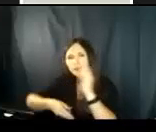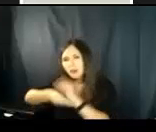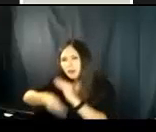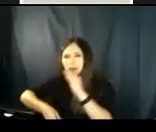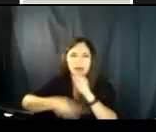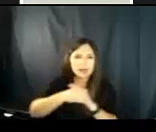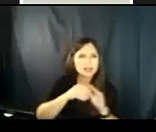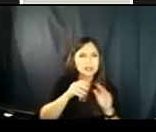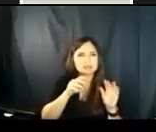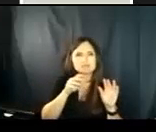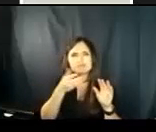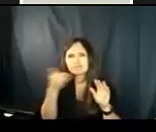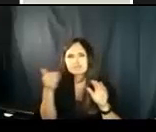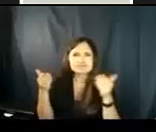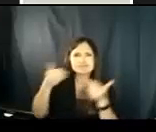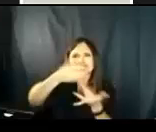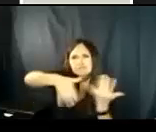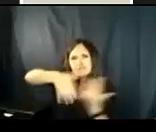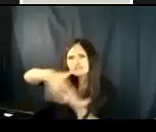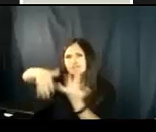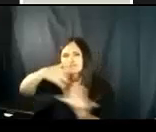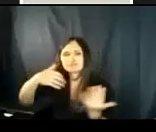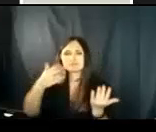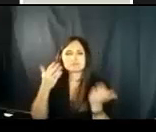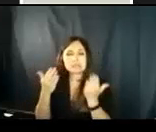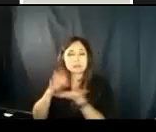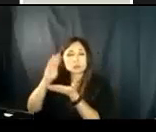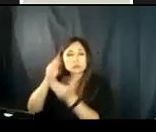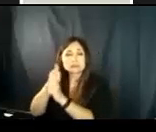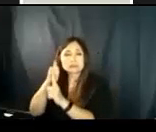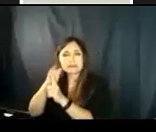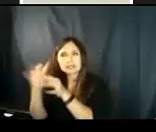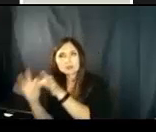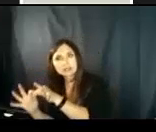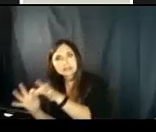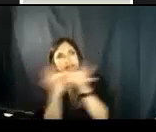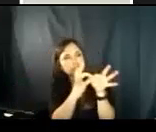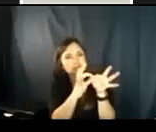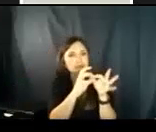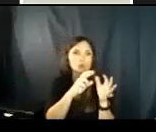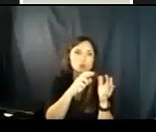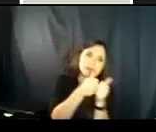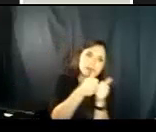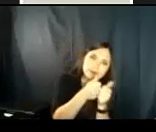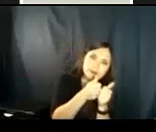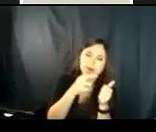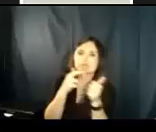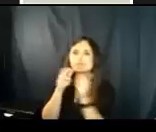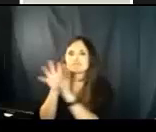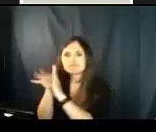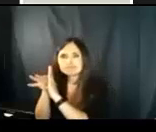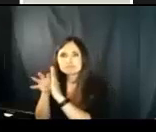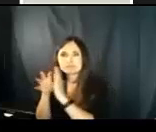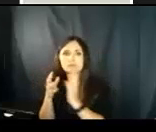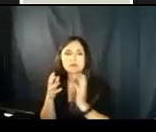of interactions and maybe things that the students need to be linking to, or a game or a video, we want